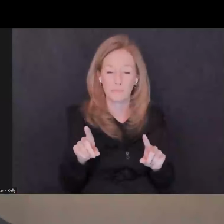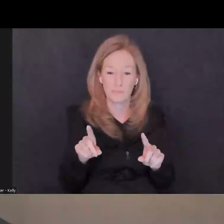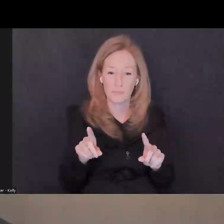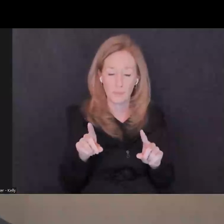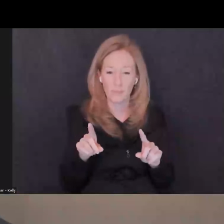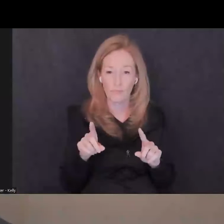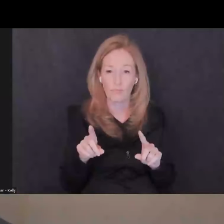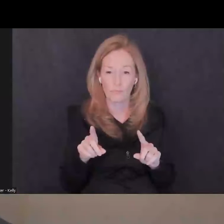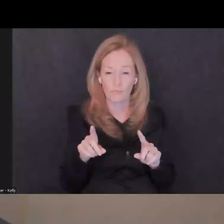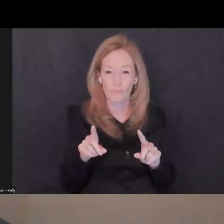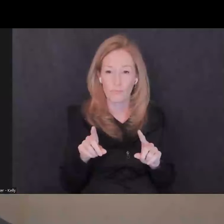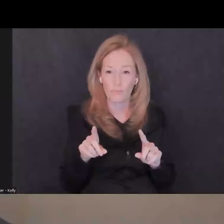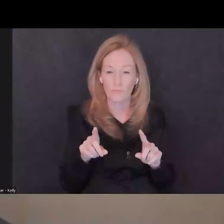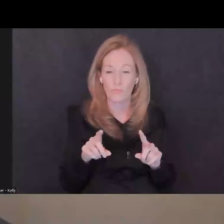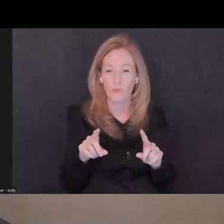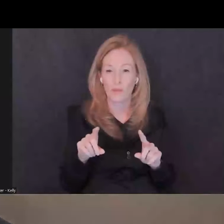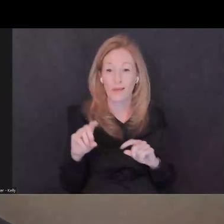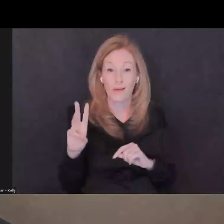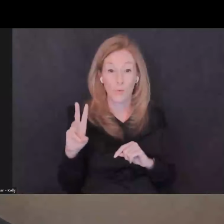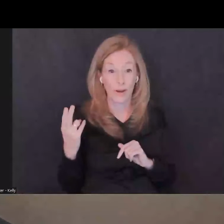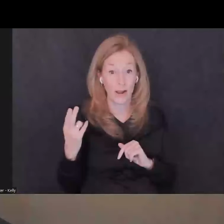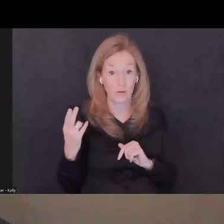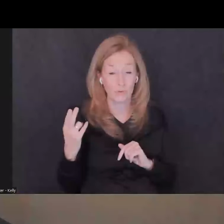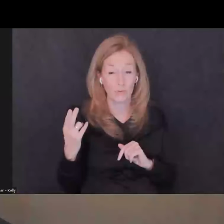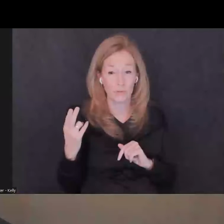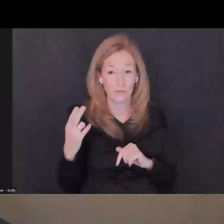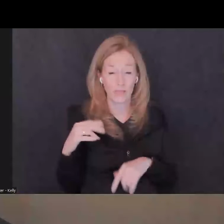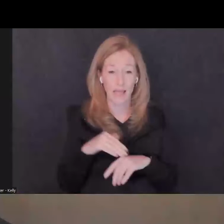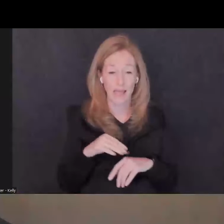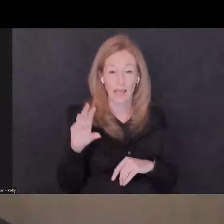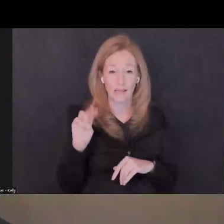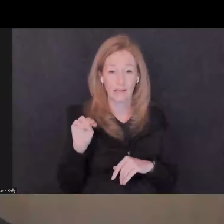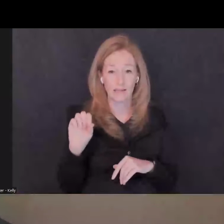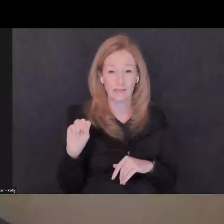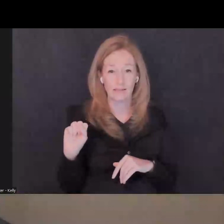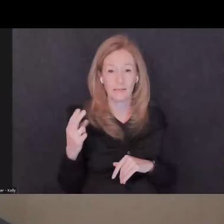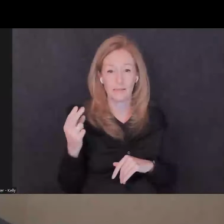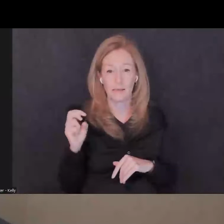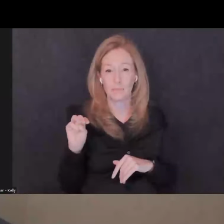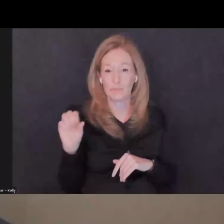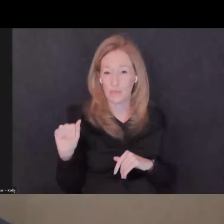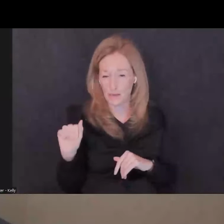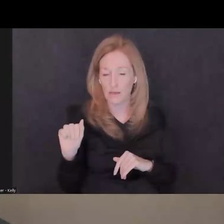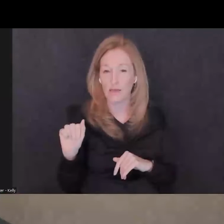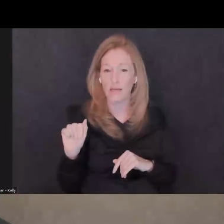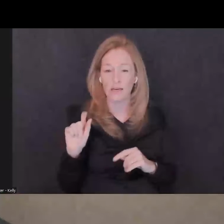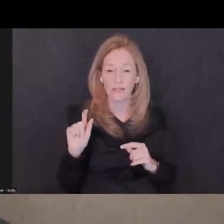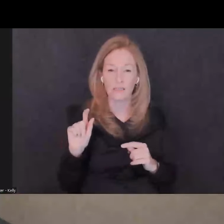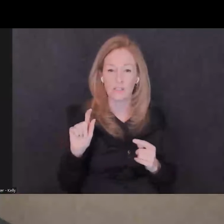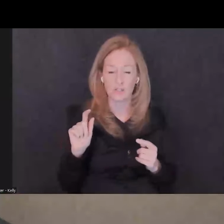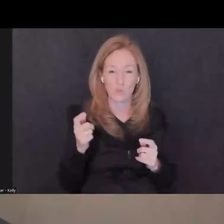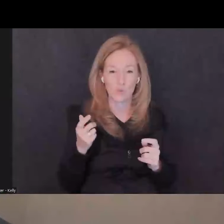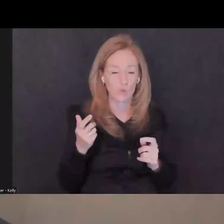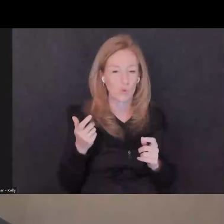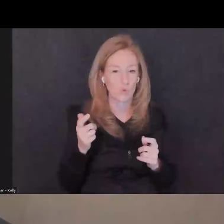The warehouse at SAMHSA did shift over to the government publishing office,